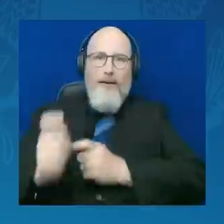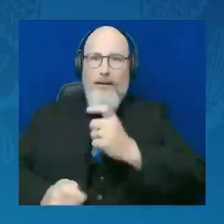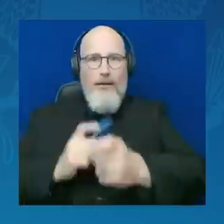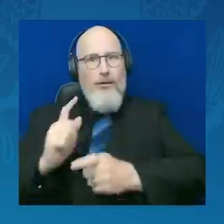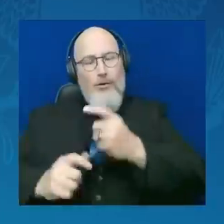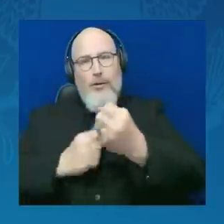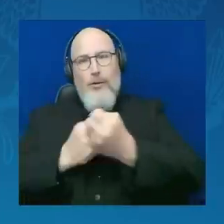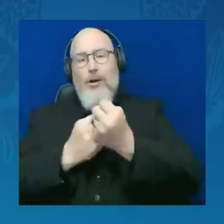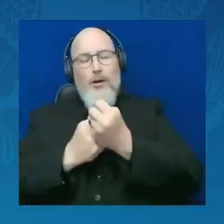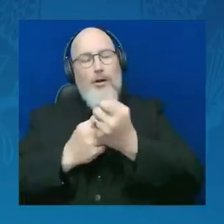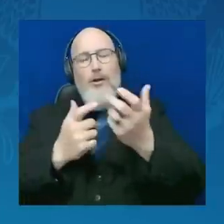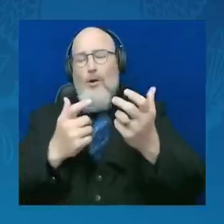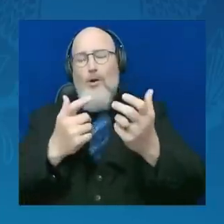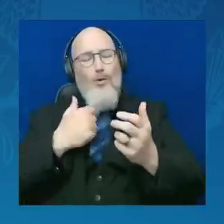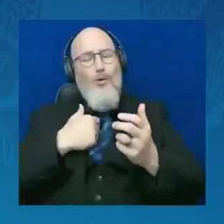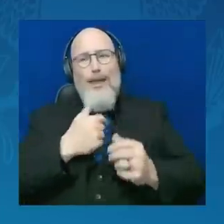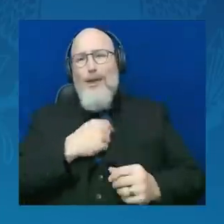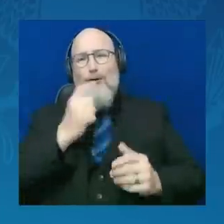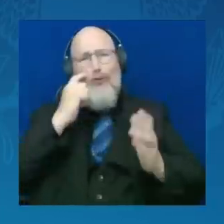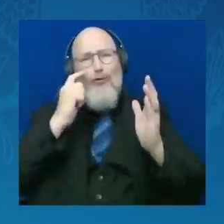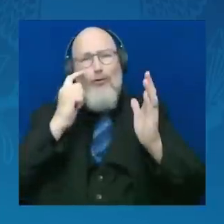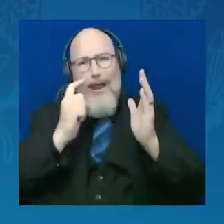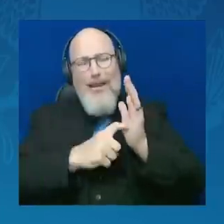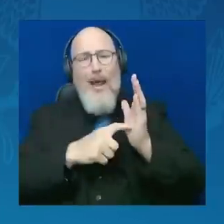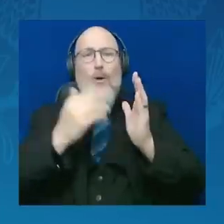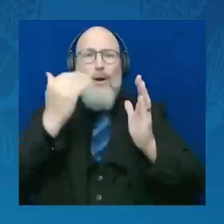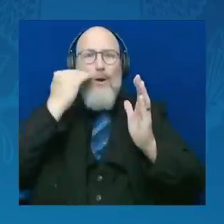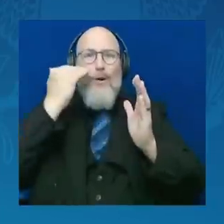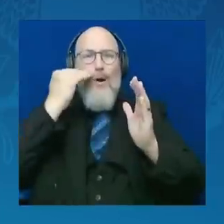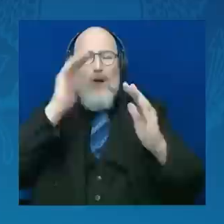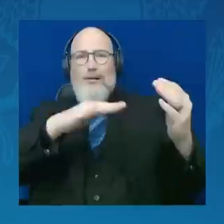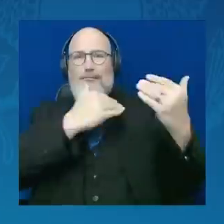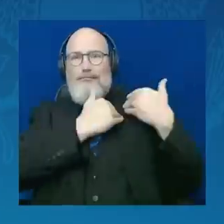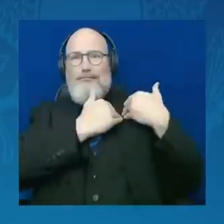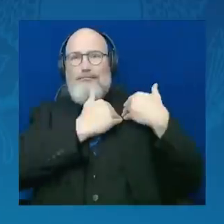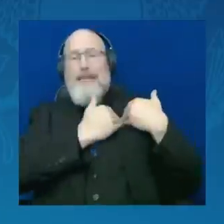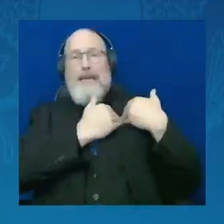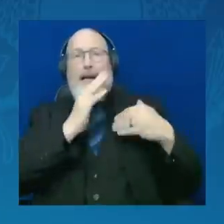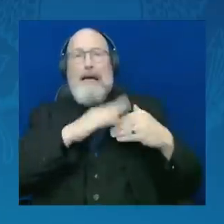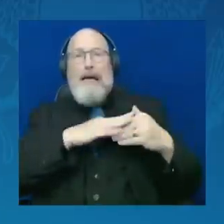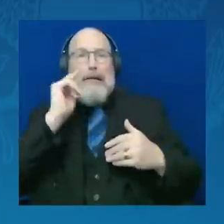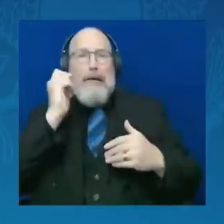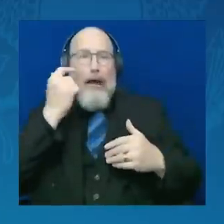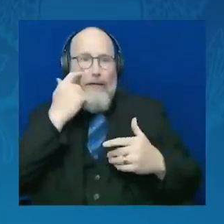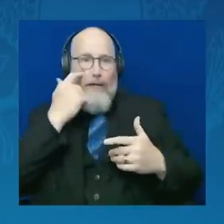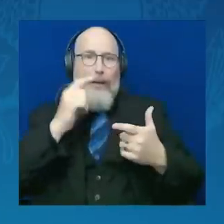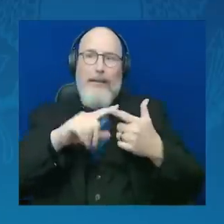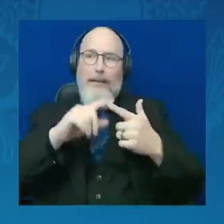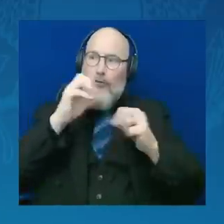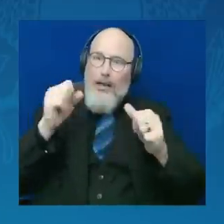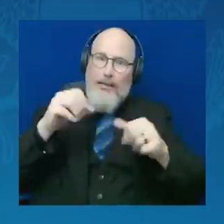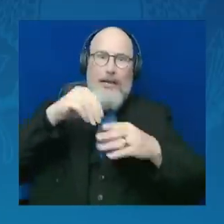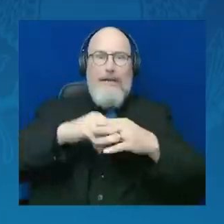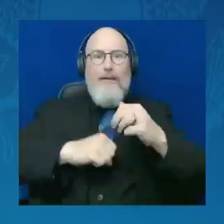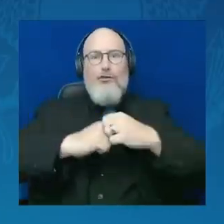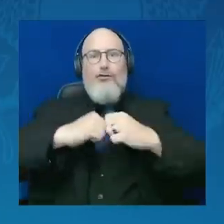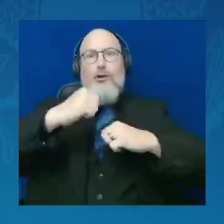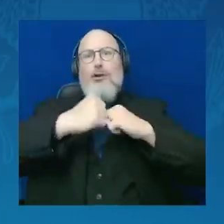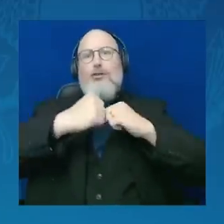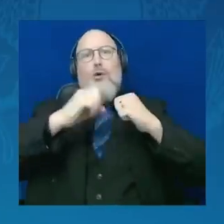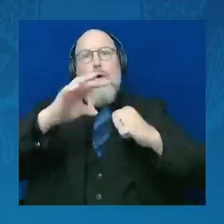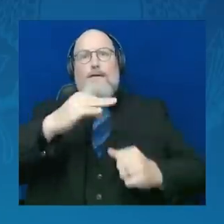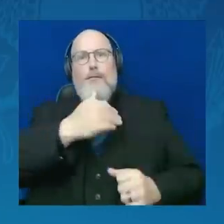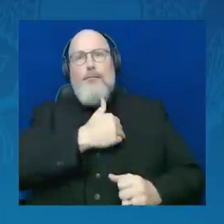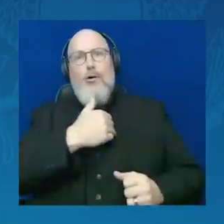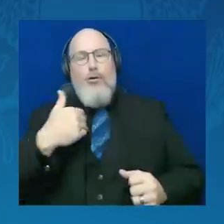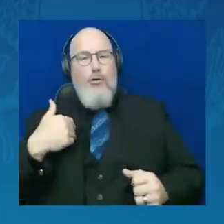it places on the government of Poland, on the president, and the infrastructure of this country. When you